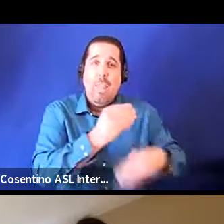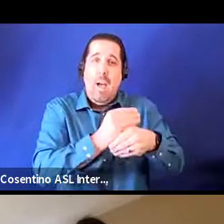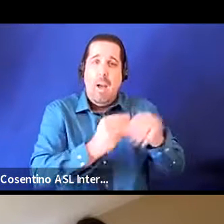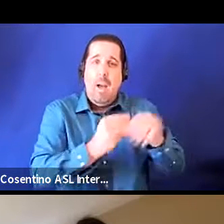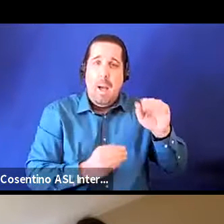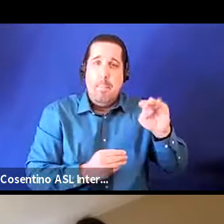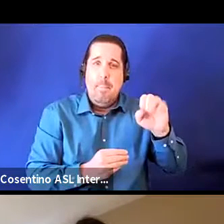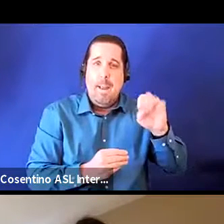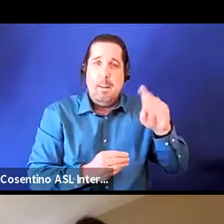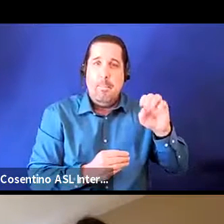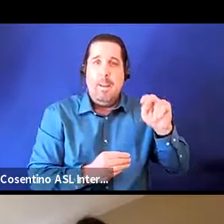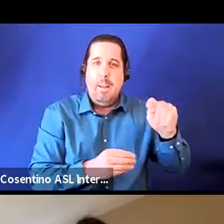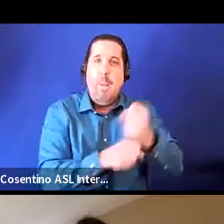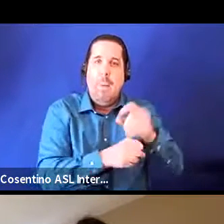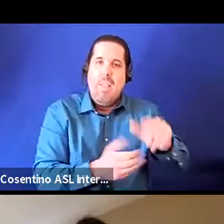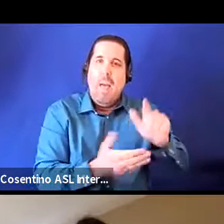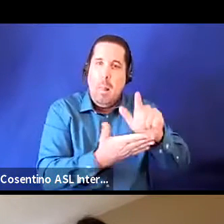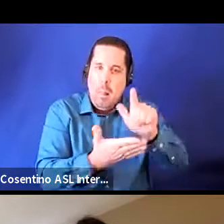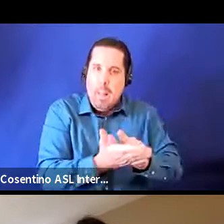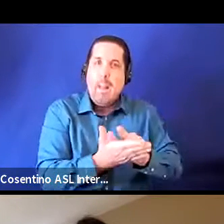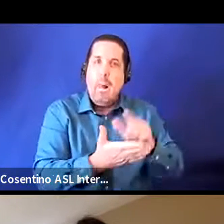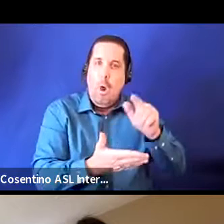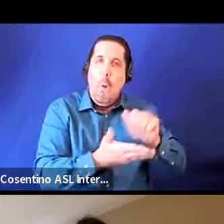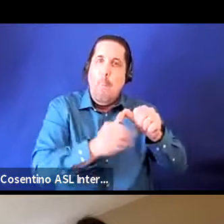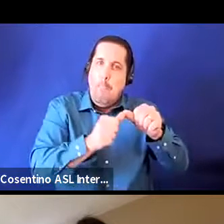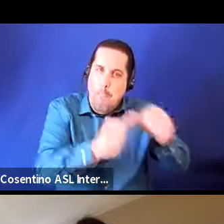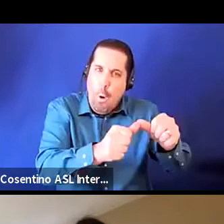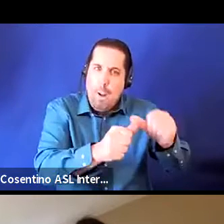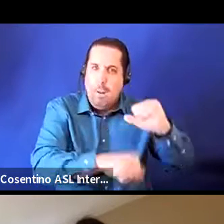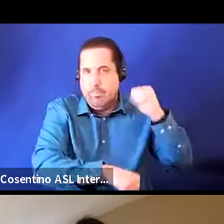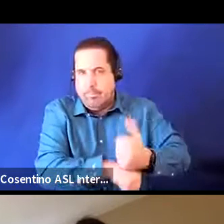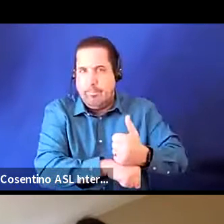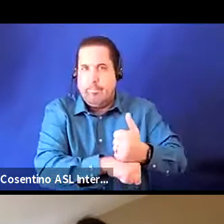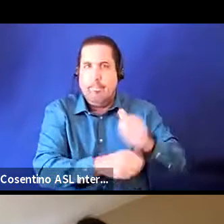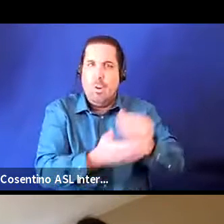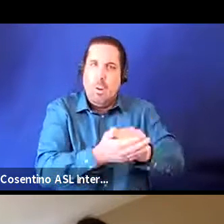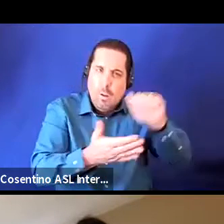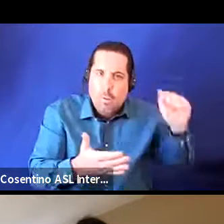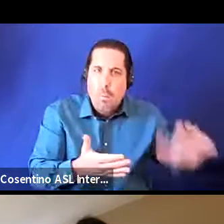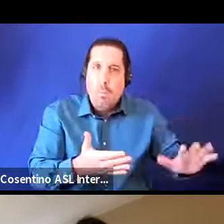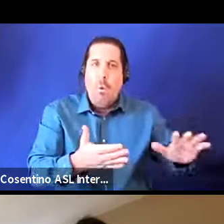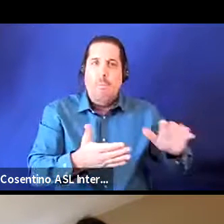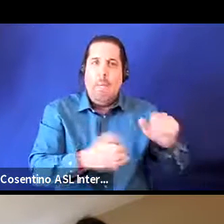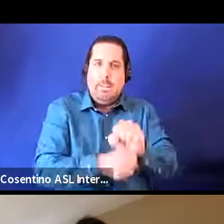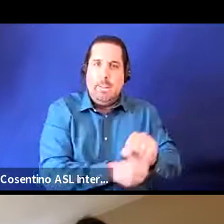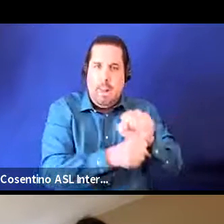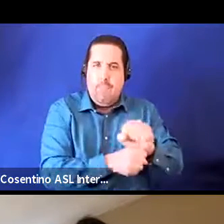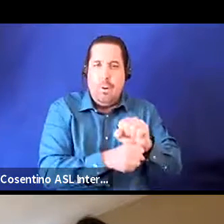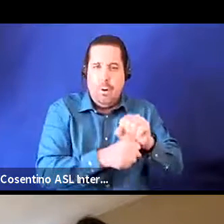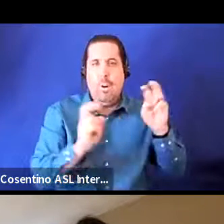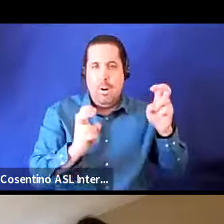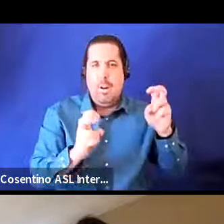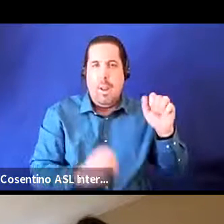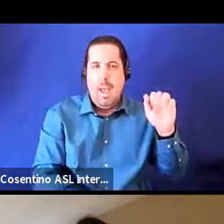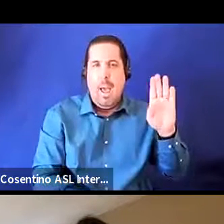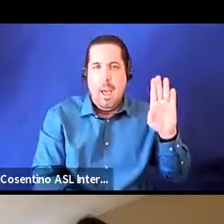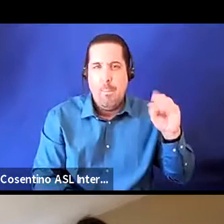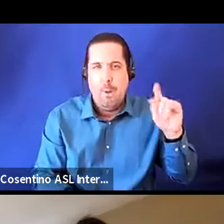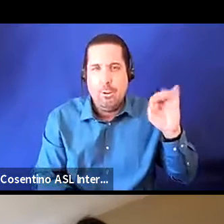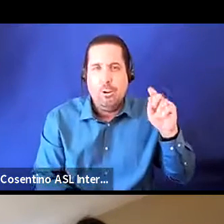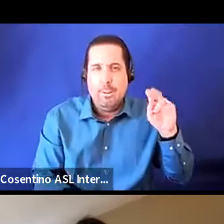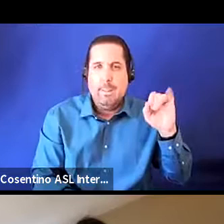and permanent slavery as part of the criminal justice system. So why Asian Americans and